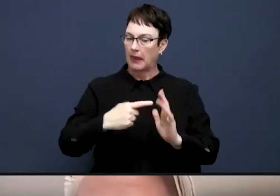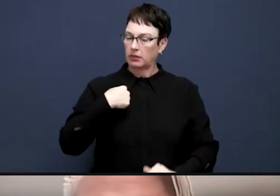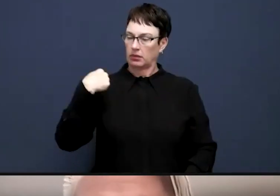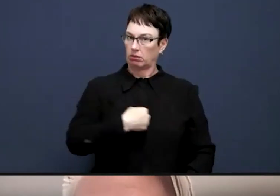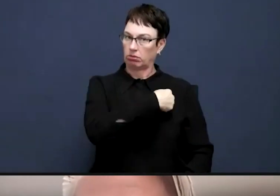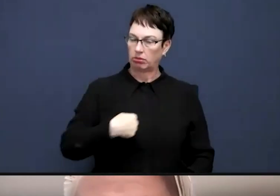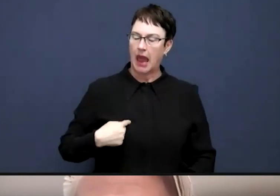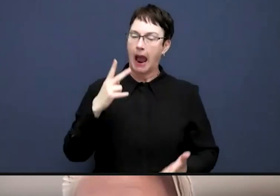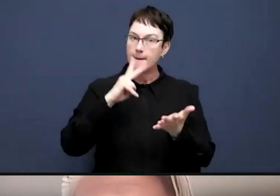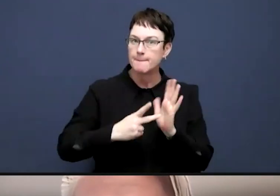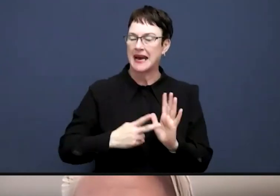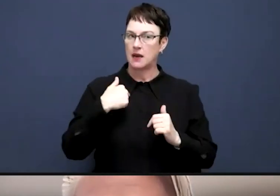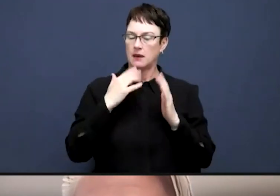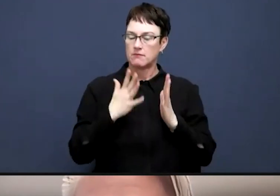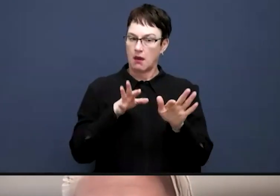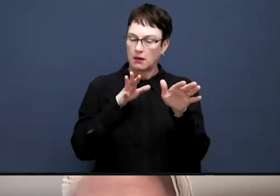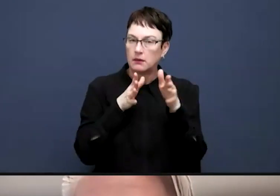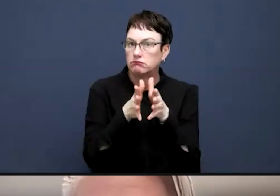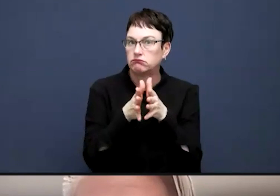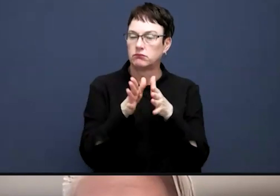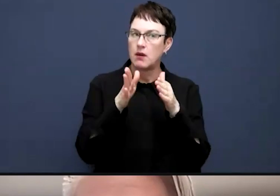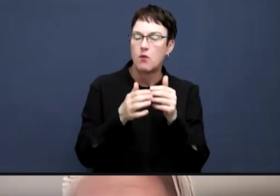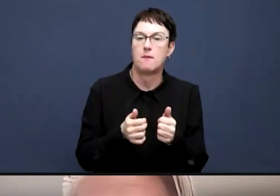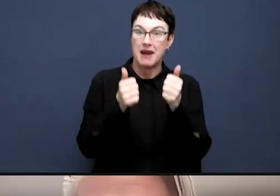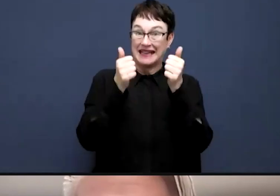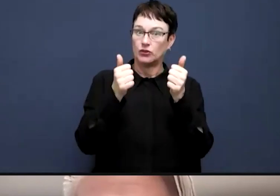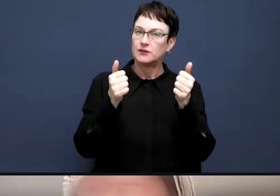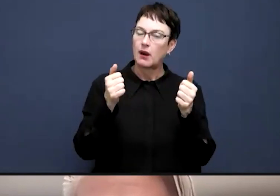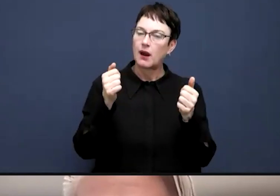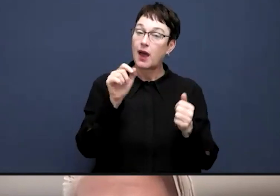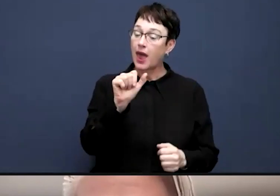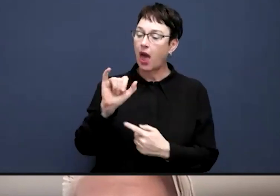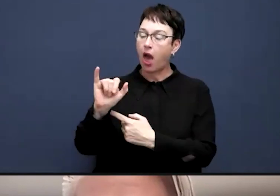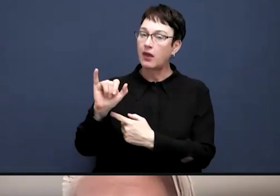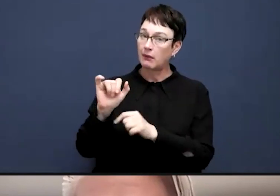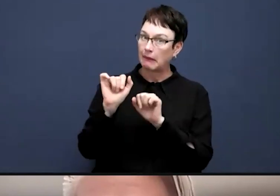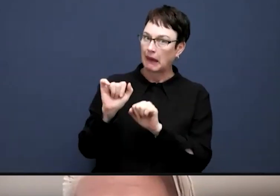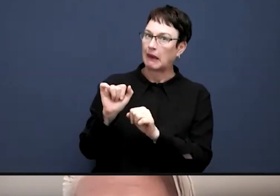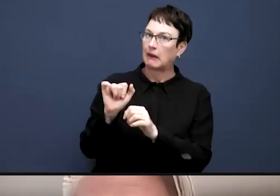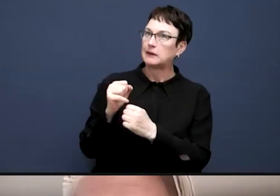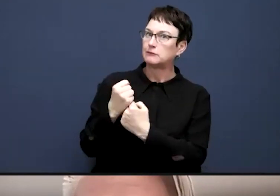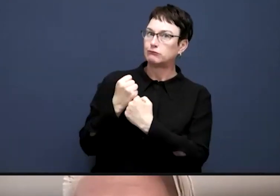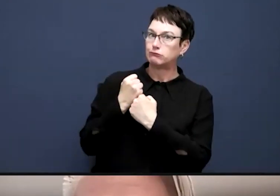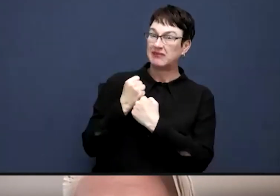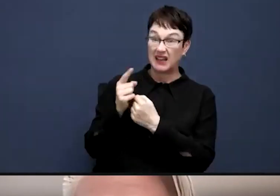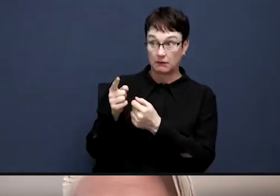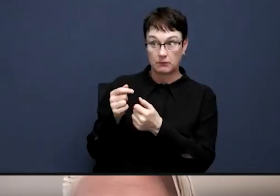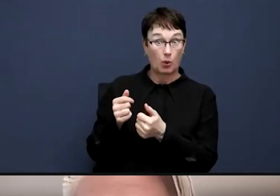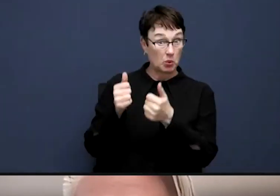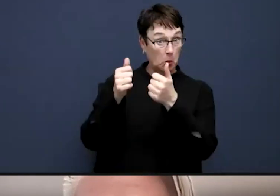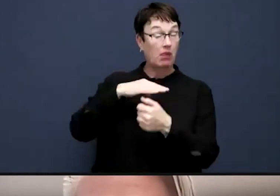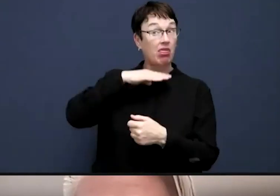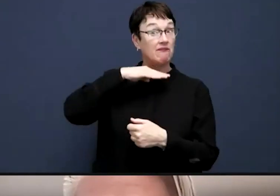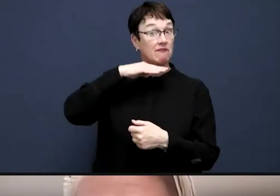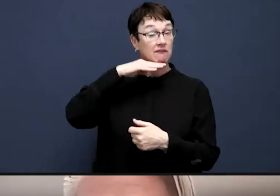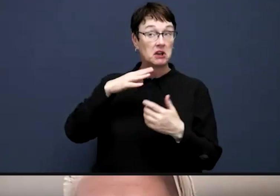So I really think that AI can help until AI is good enough or whatever. I think AI can really be a good training tool. I